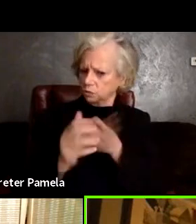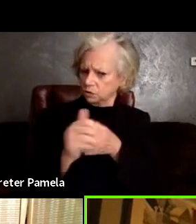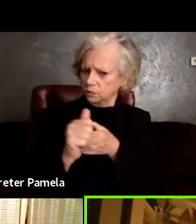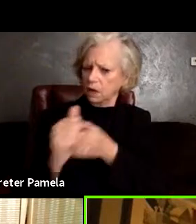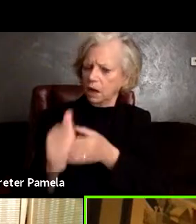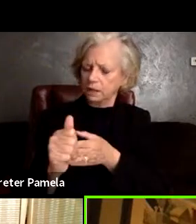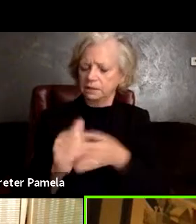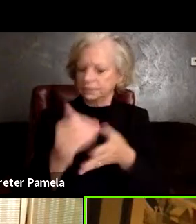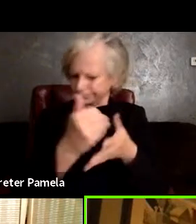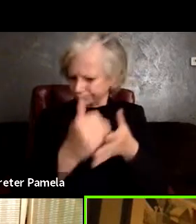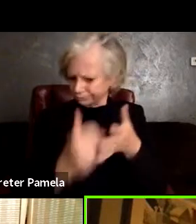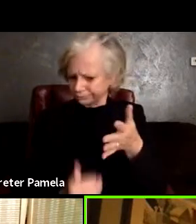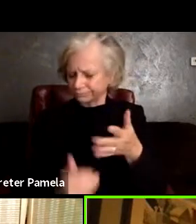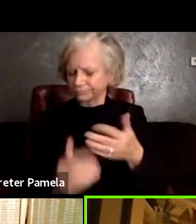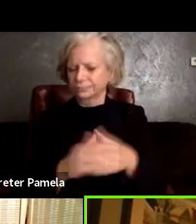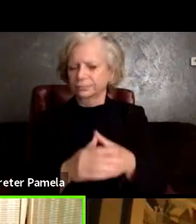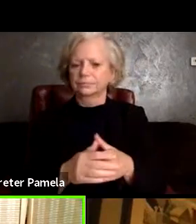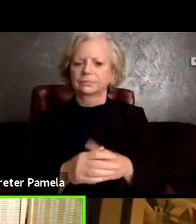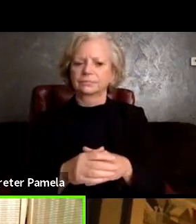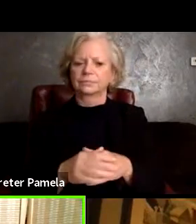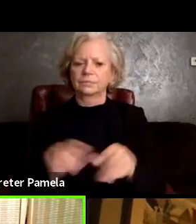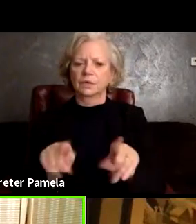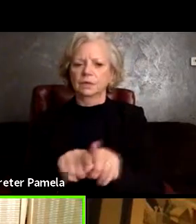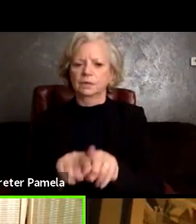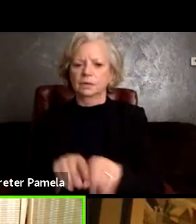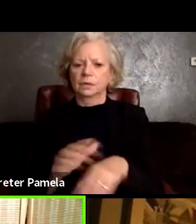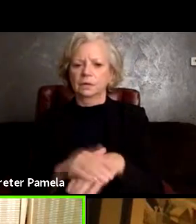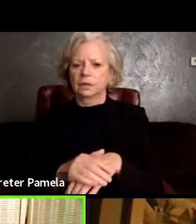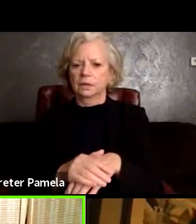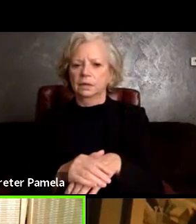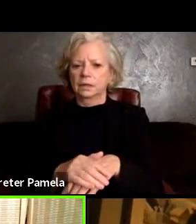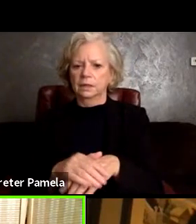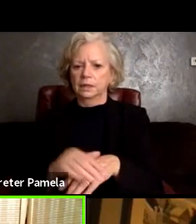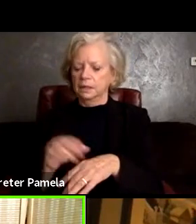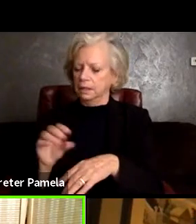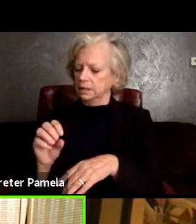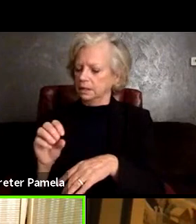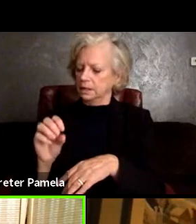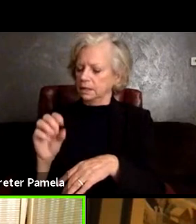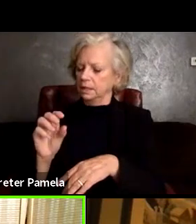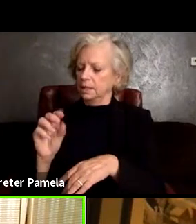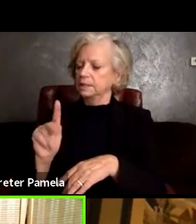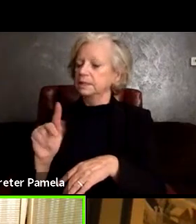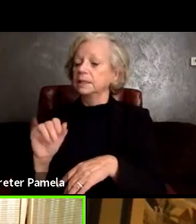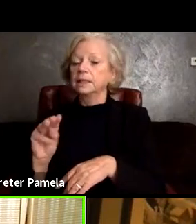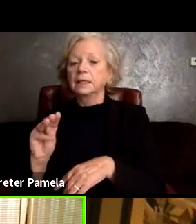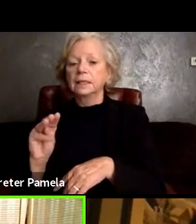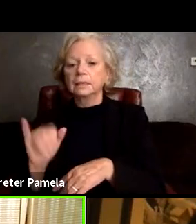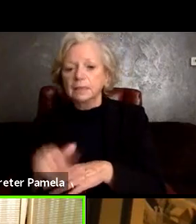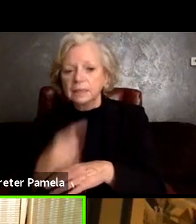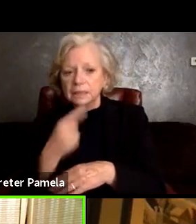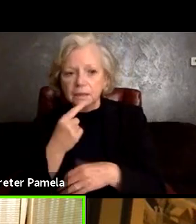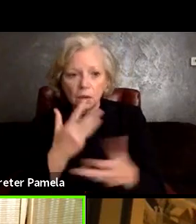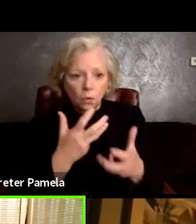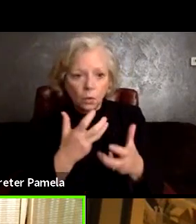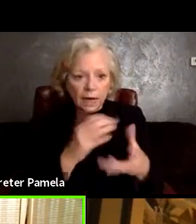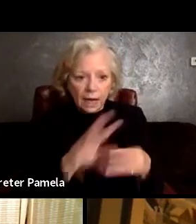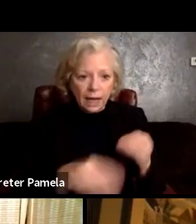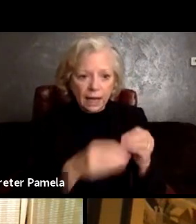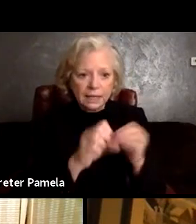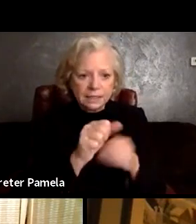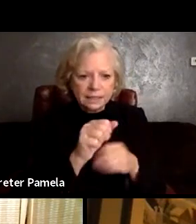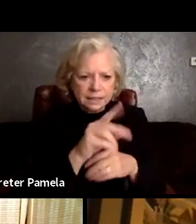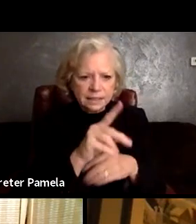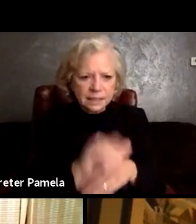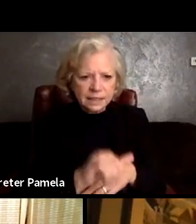minor consent. Sandy, did you want to add anything? Sandy is setting up our vaccine operation. No, I